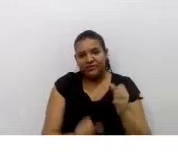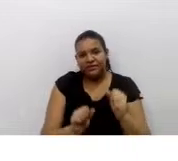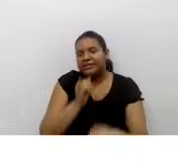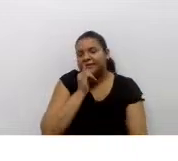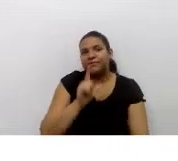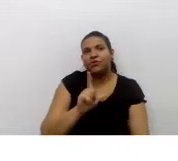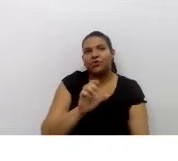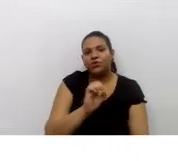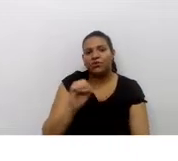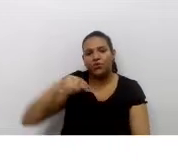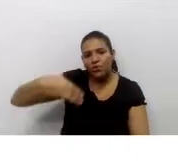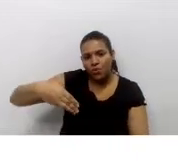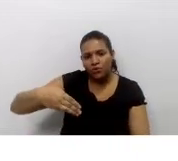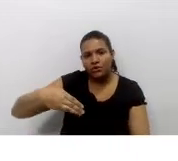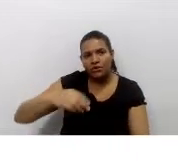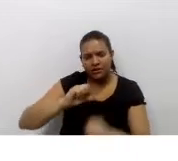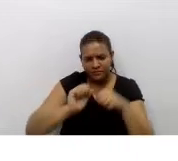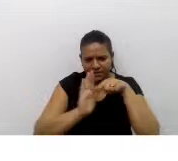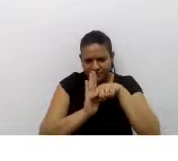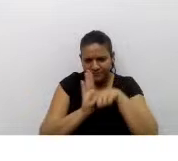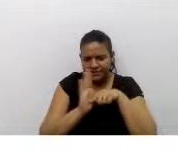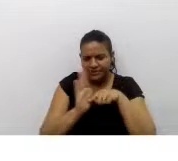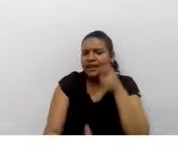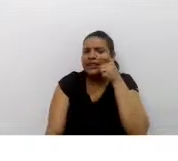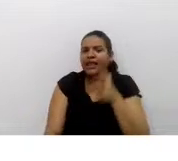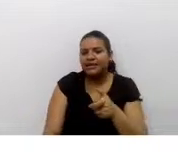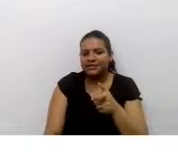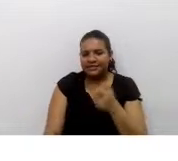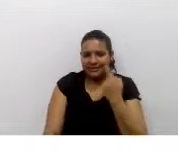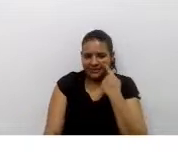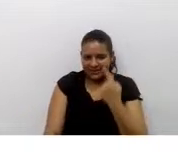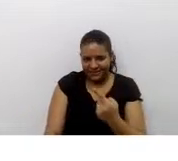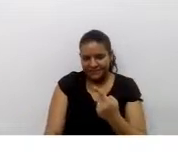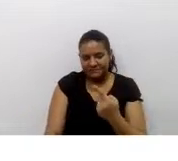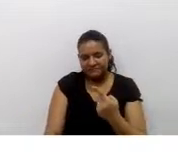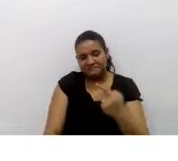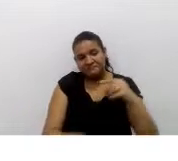something that you think students would have access to.